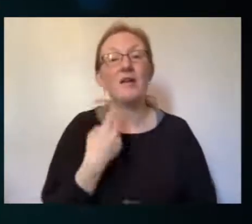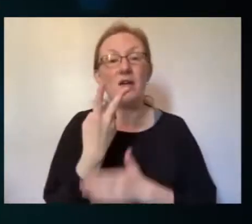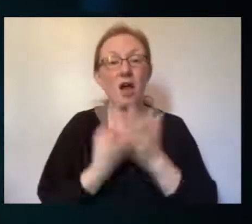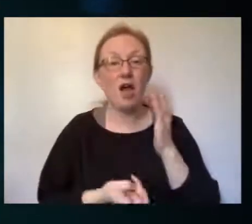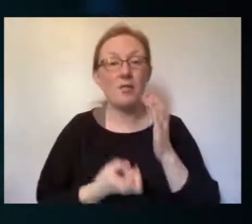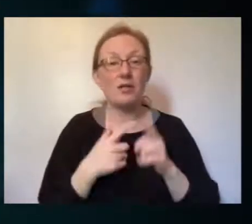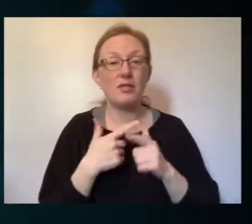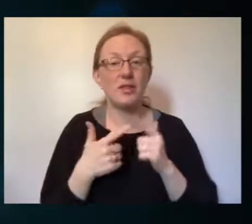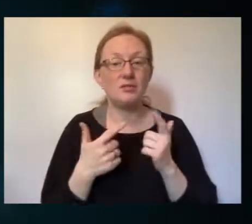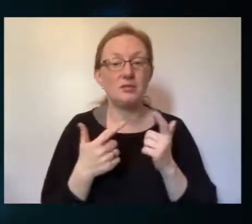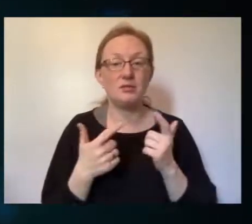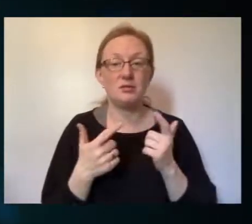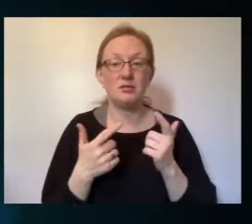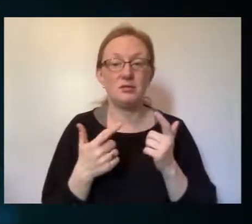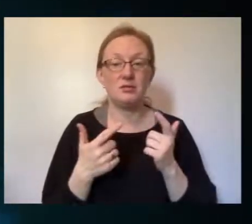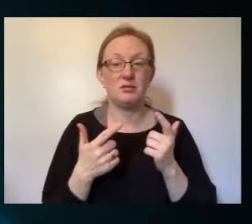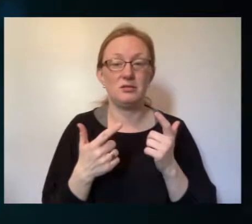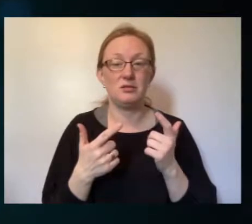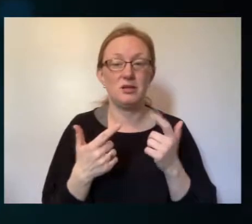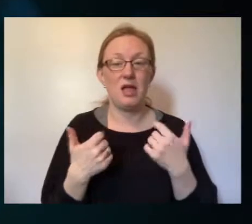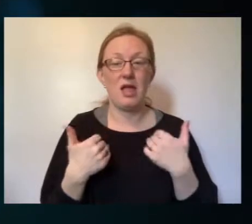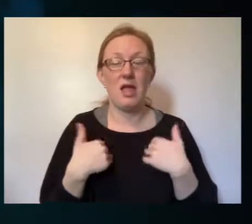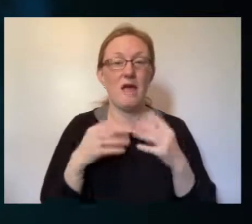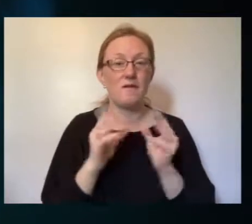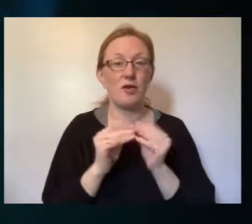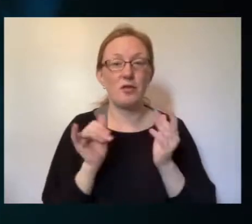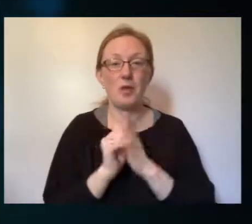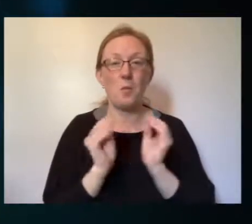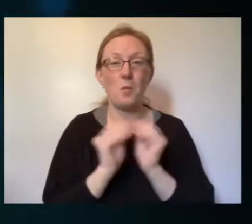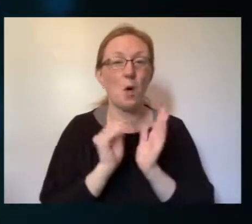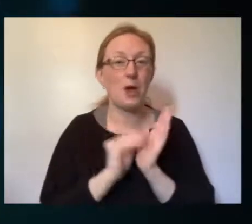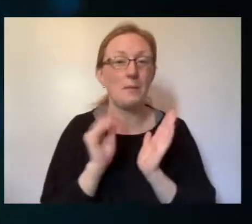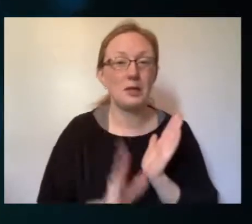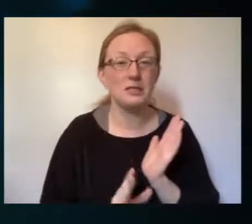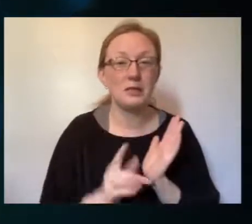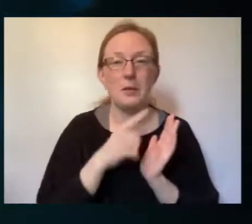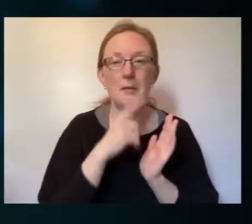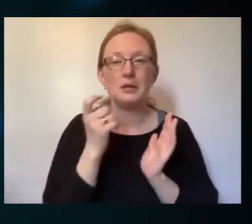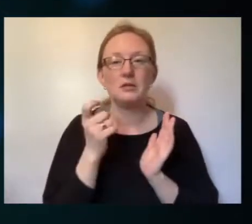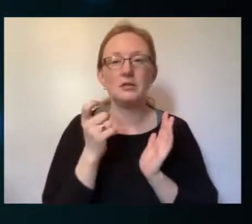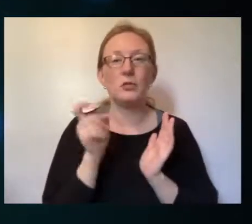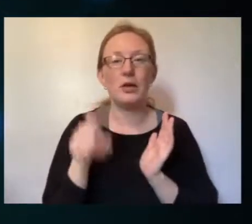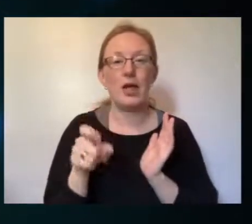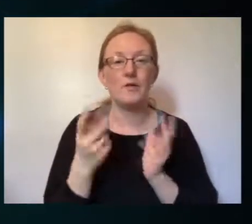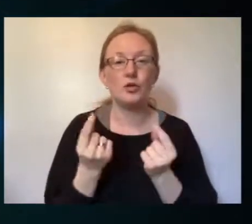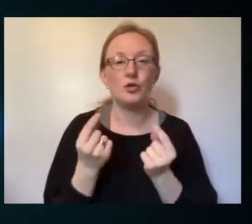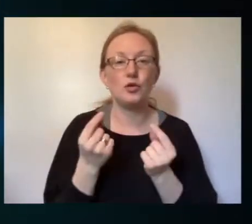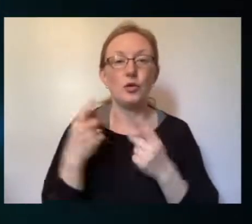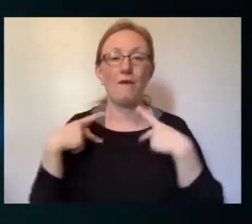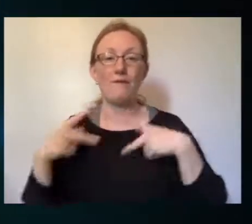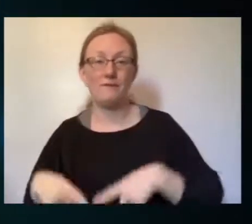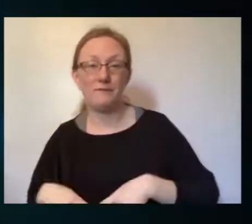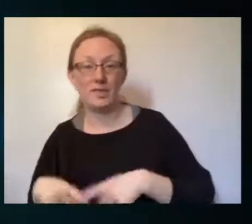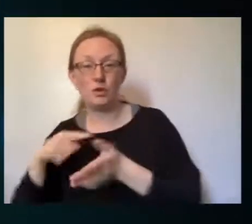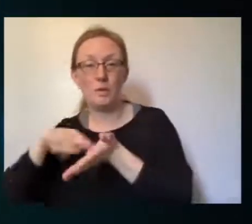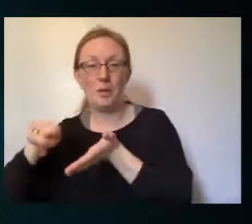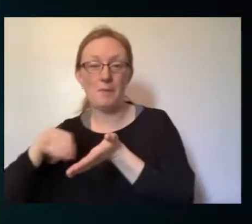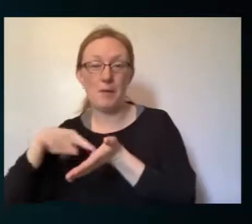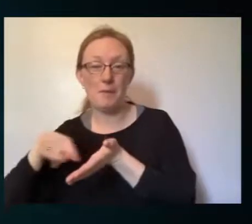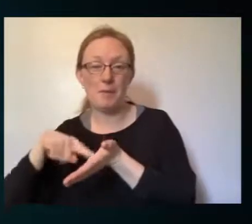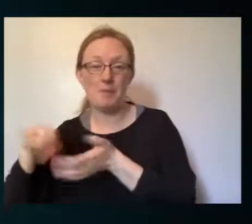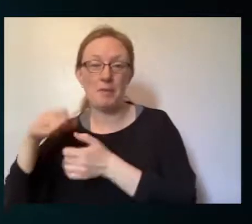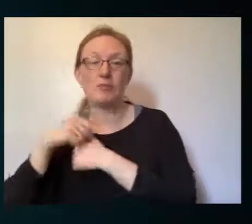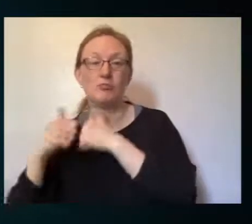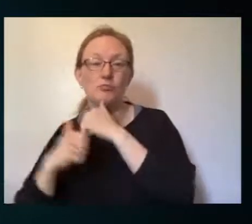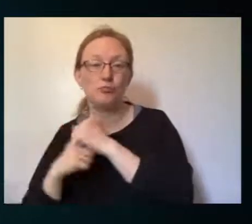up, inadvertently having conferences that are even more expensive because we've got to do all the physical infrastructure